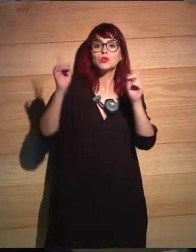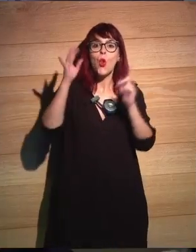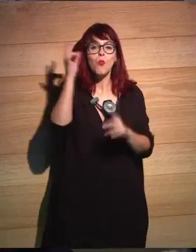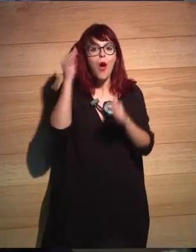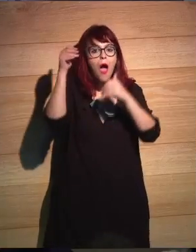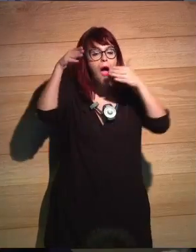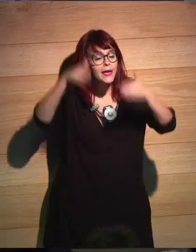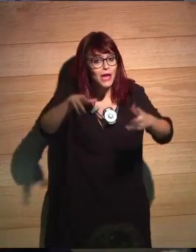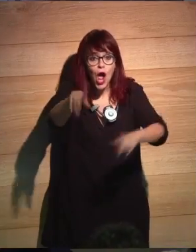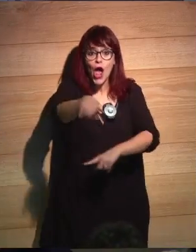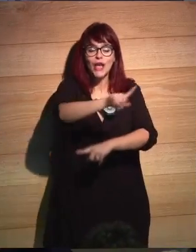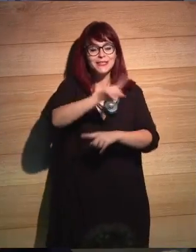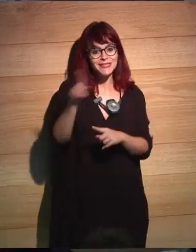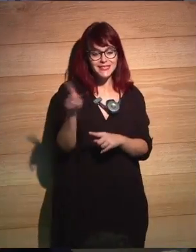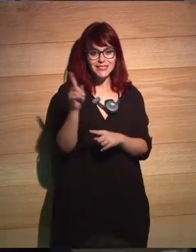American literature and